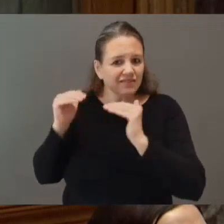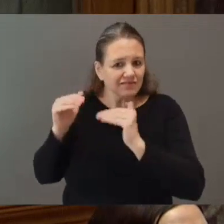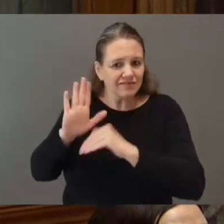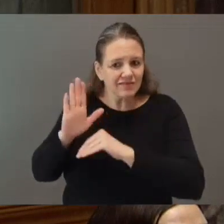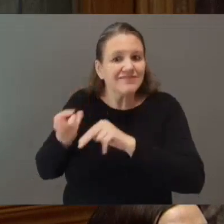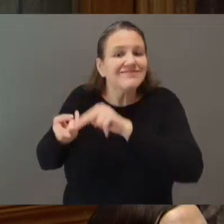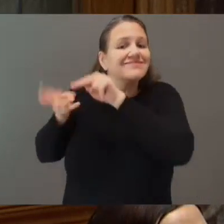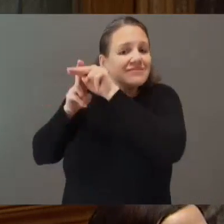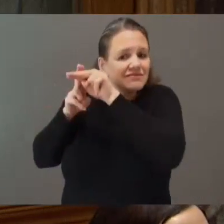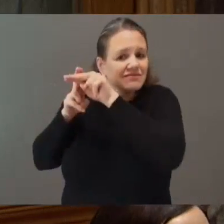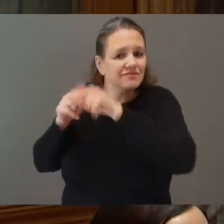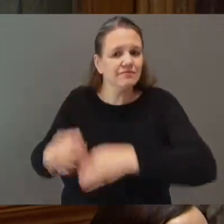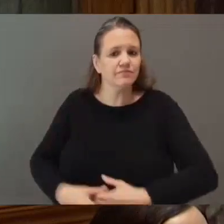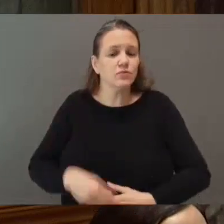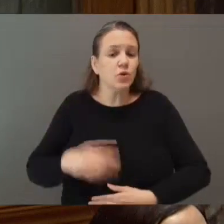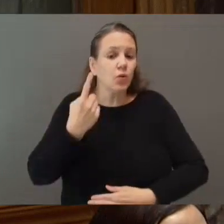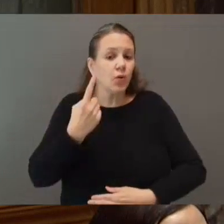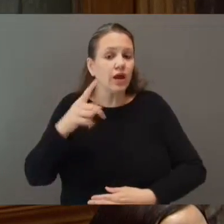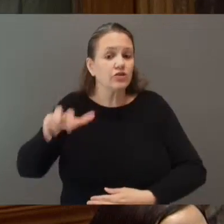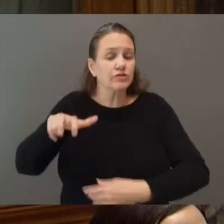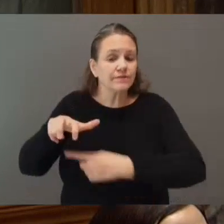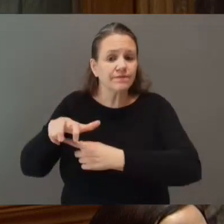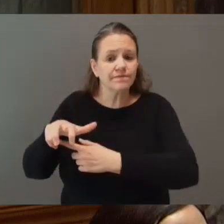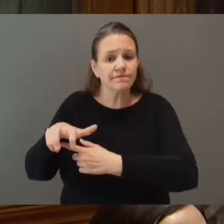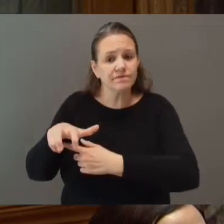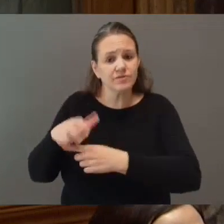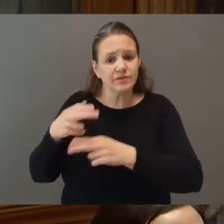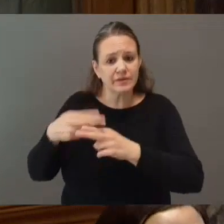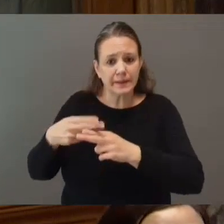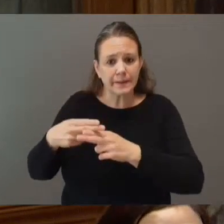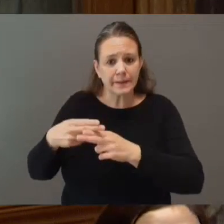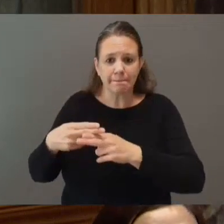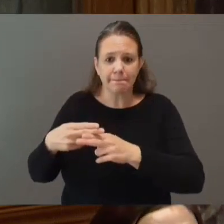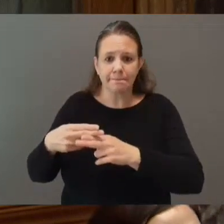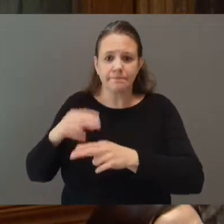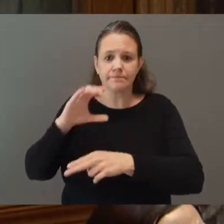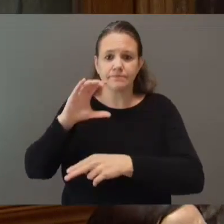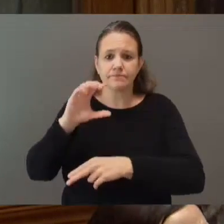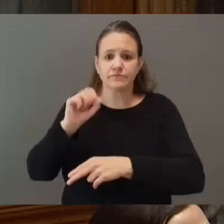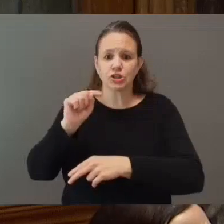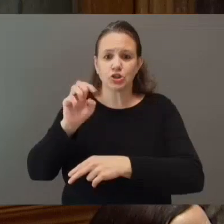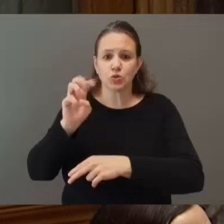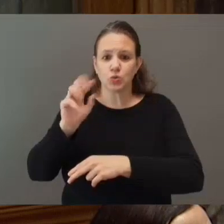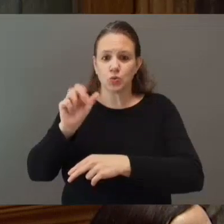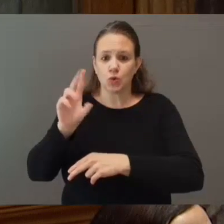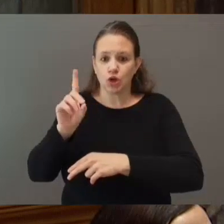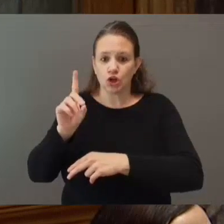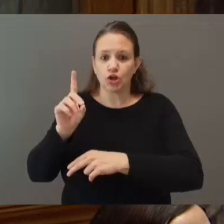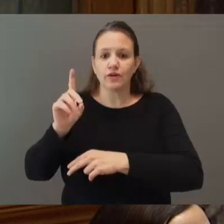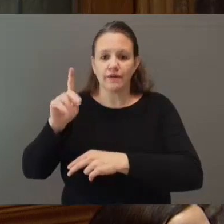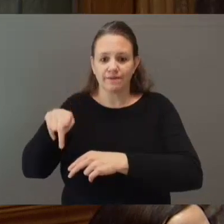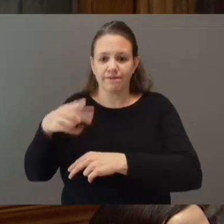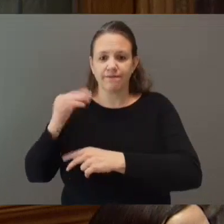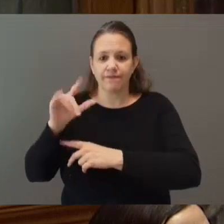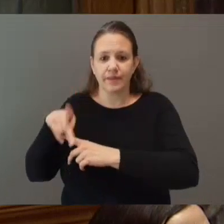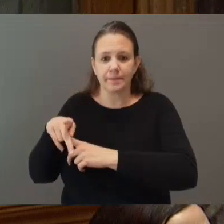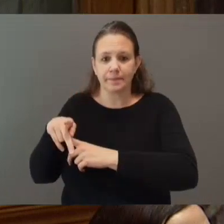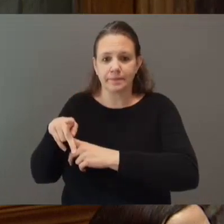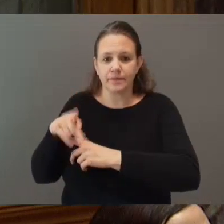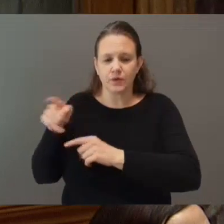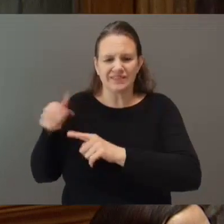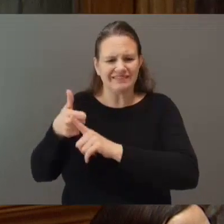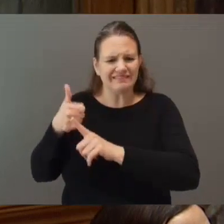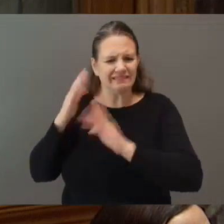this rate, there will be nothing left for our children. Stop putting profit and votes over people. Stop logging our